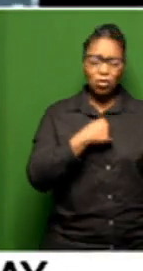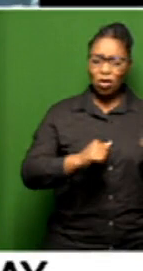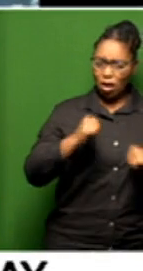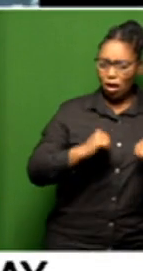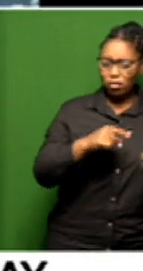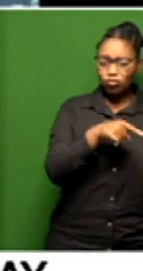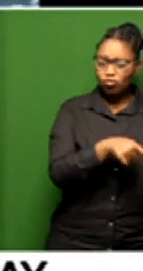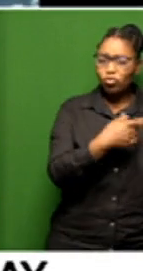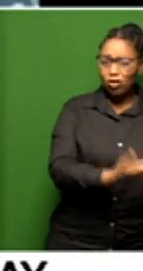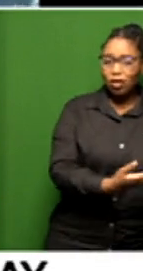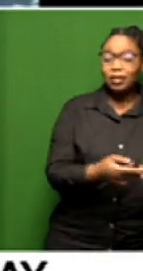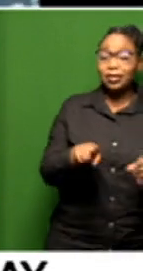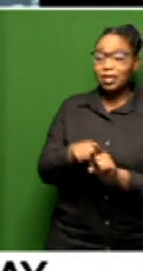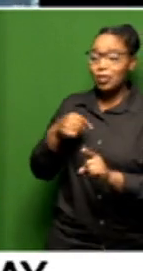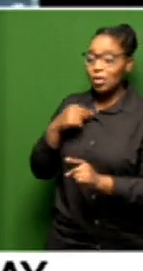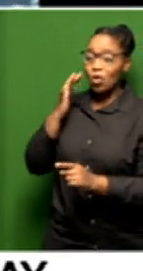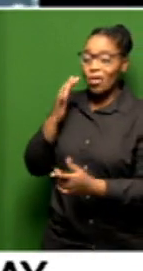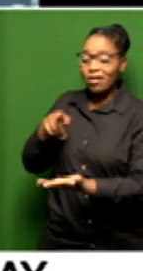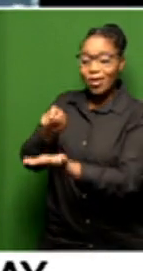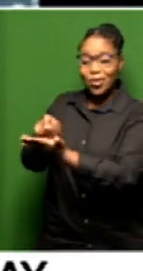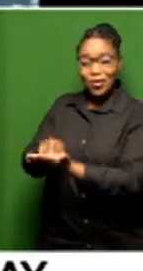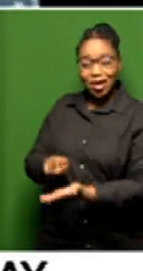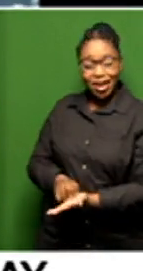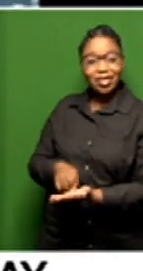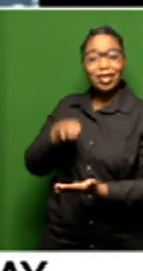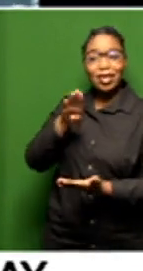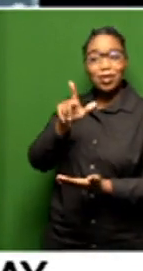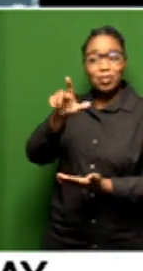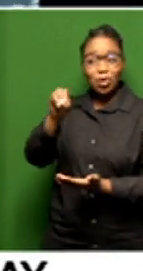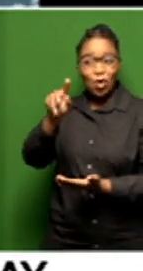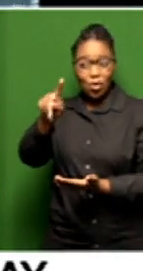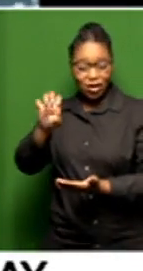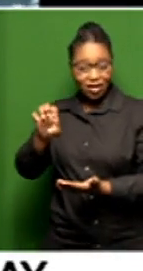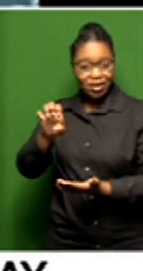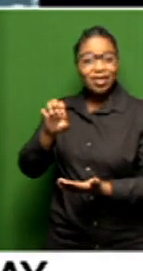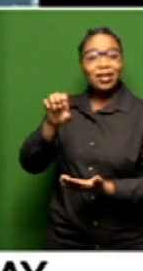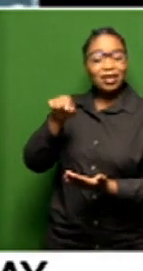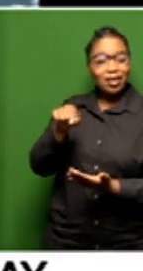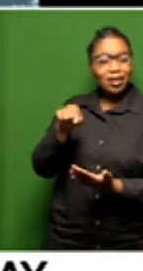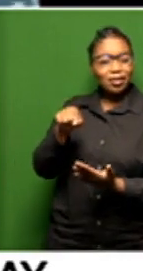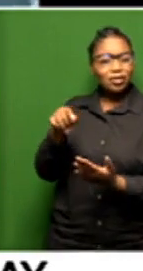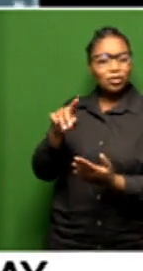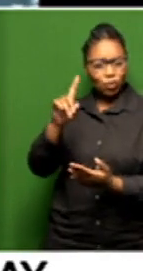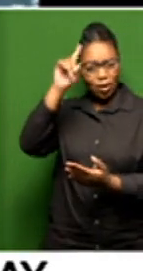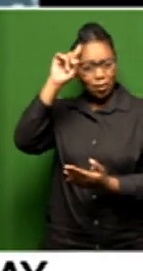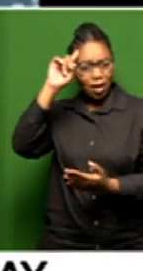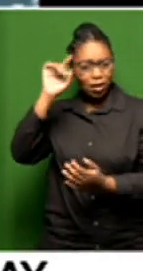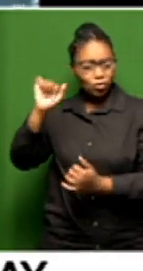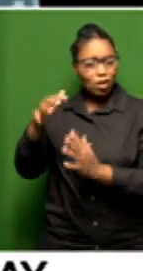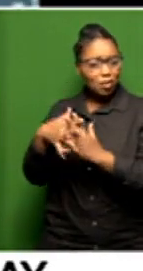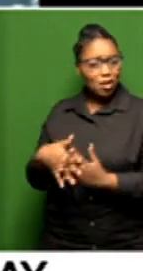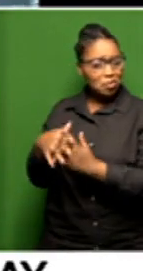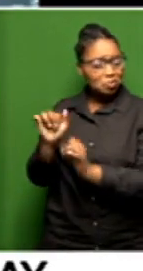wrote Bloke and his American Bantu, I took it to him because he's the kind of person whom I knew that